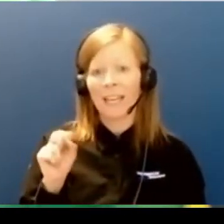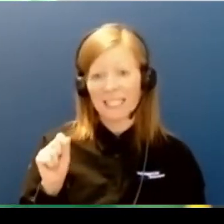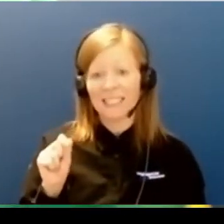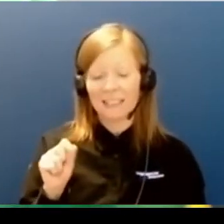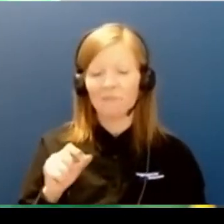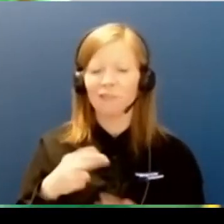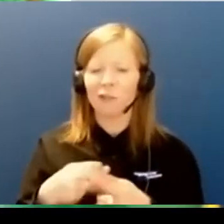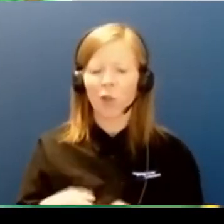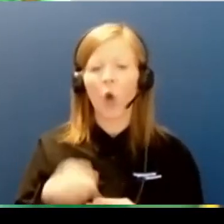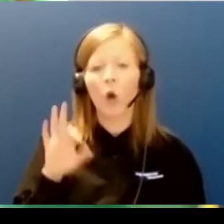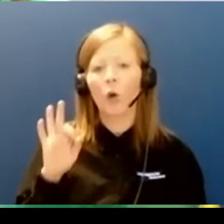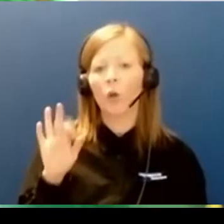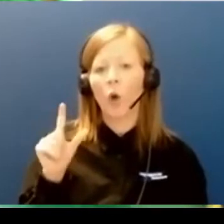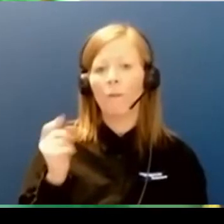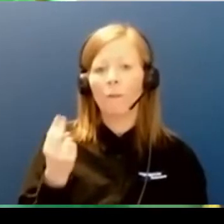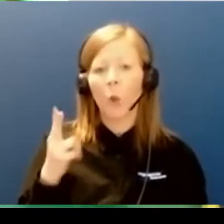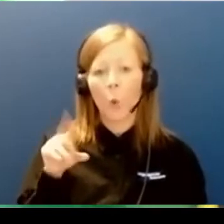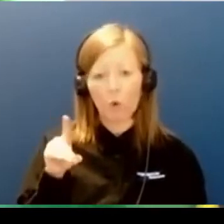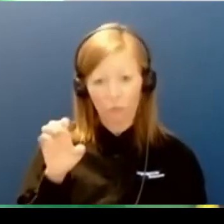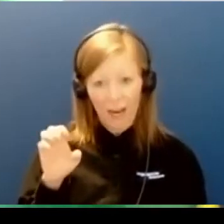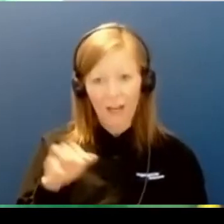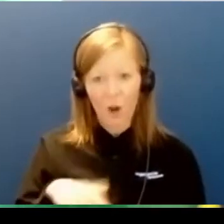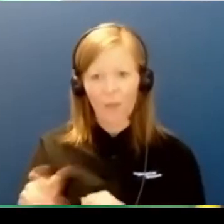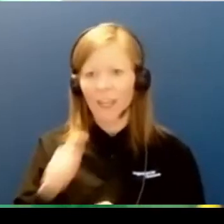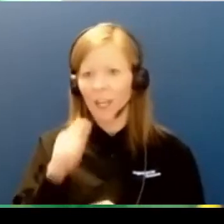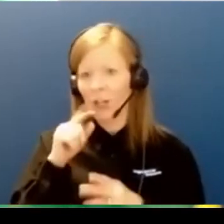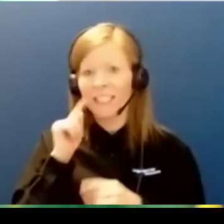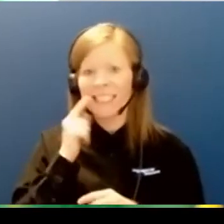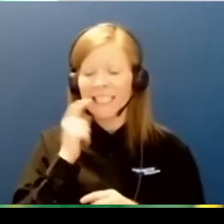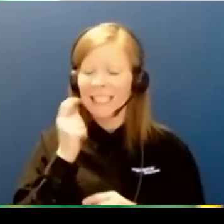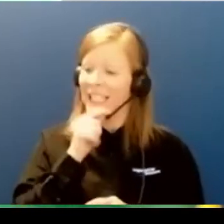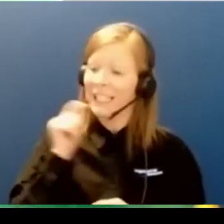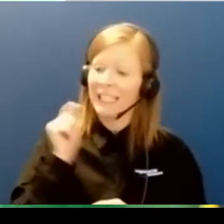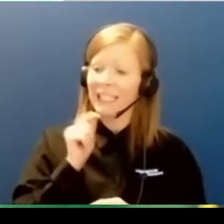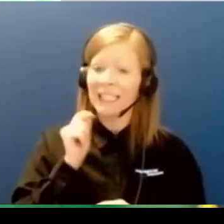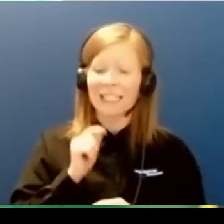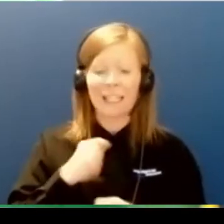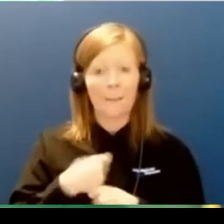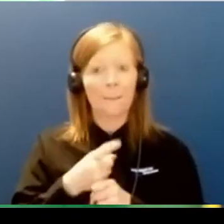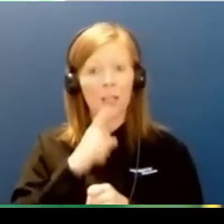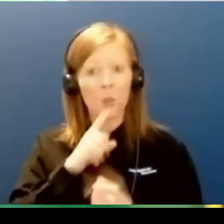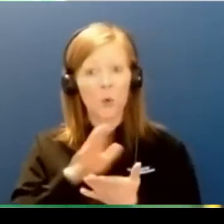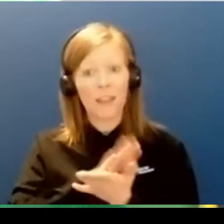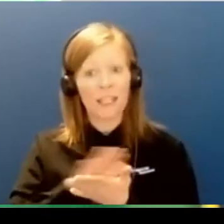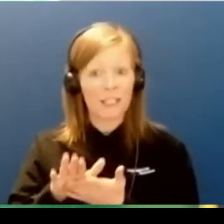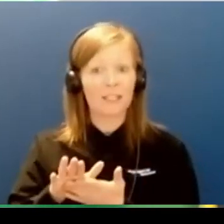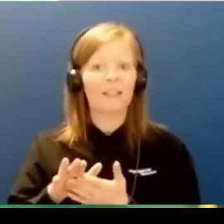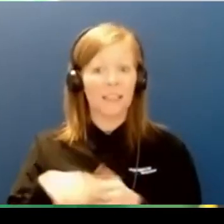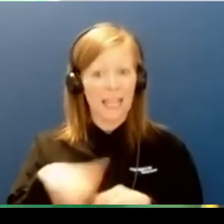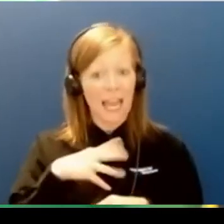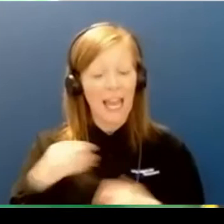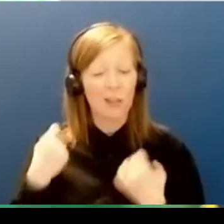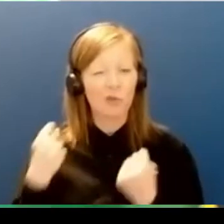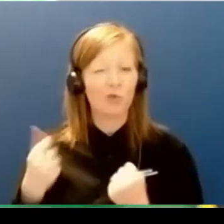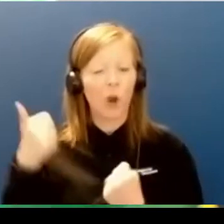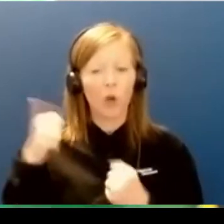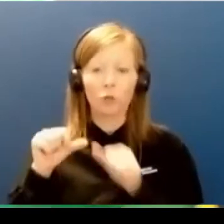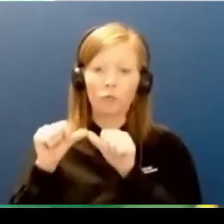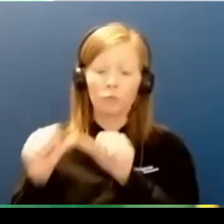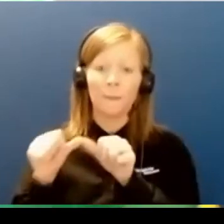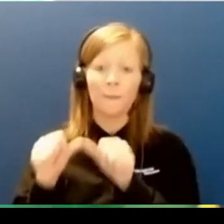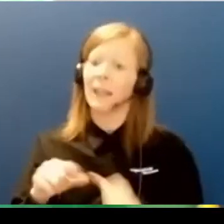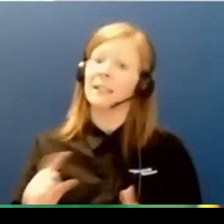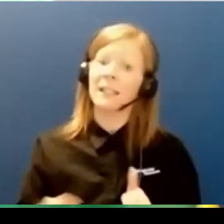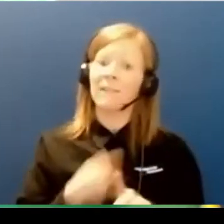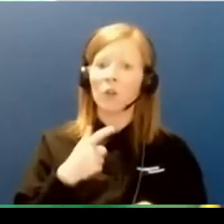what we recommend. And that's going to help the teeth become stronger, stay strong. So that's kind of the first dental visit. It's